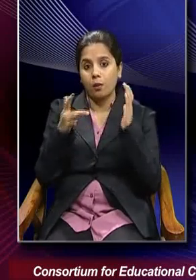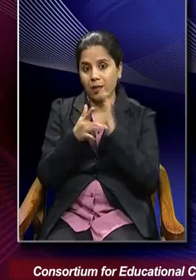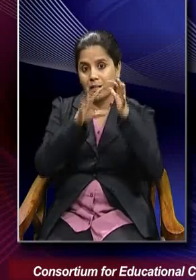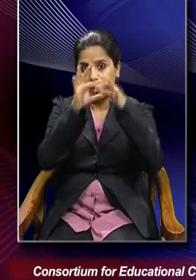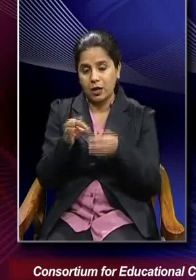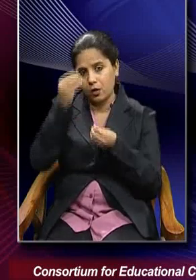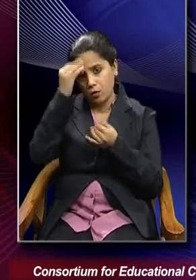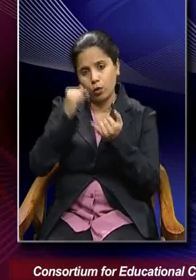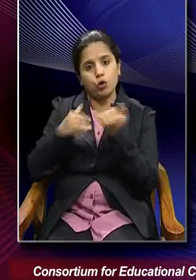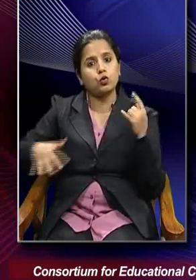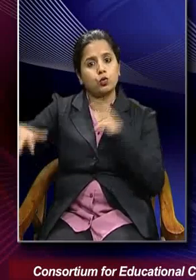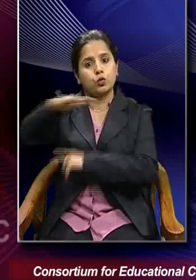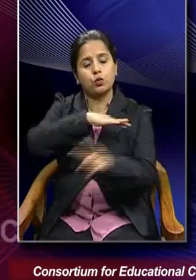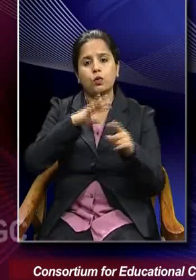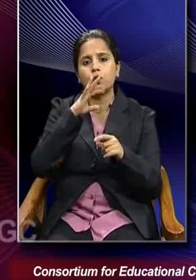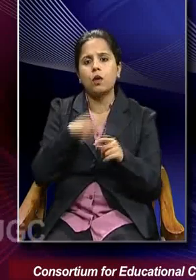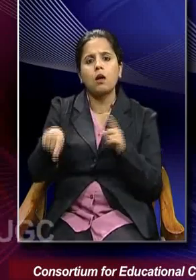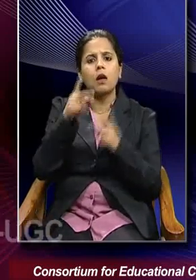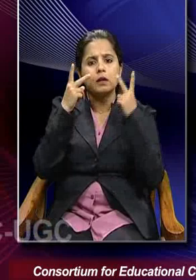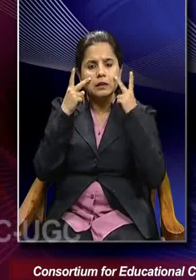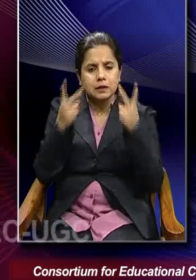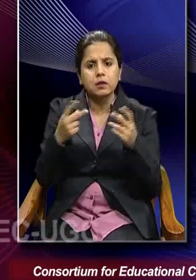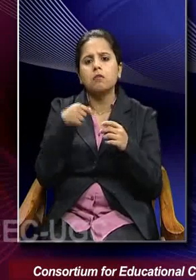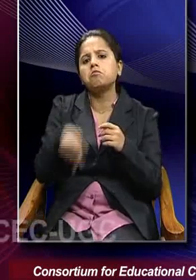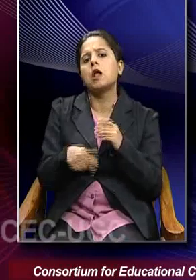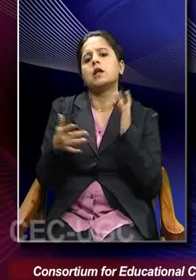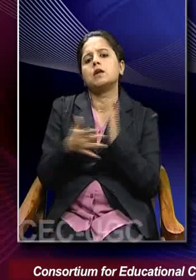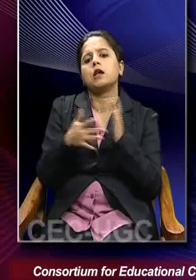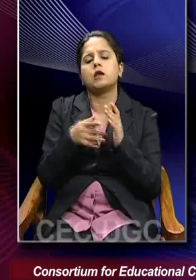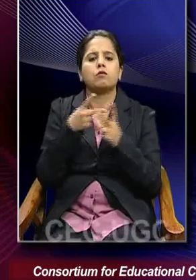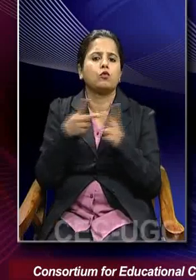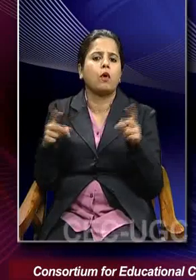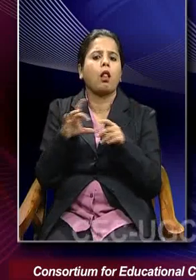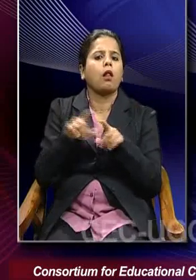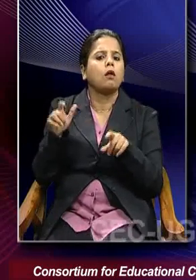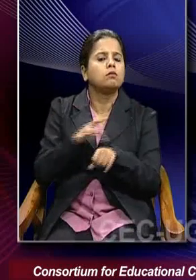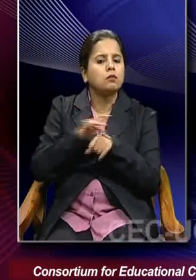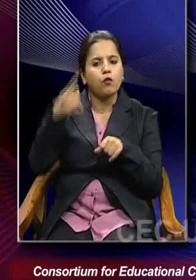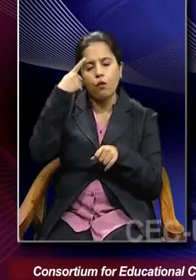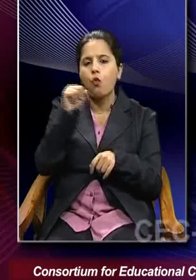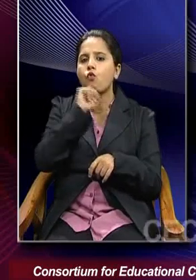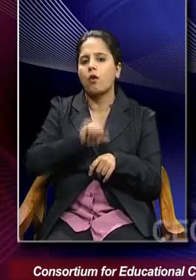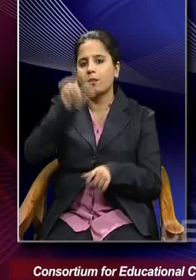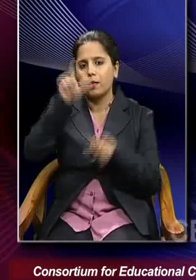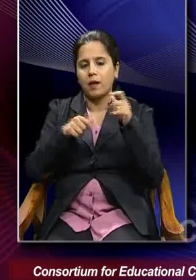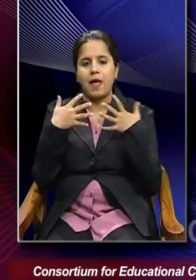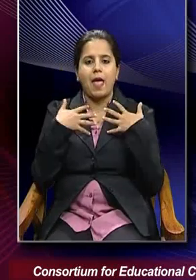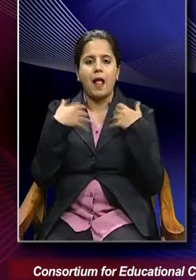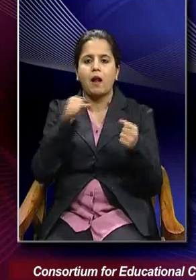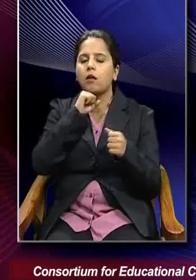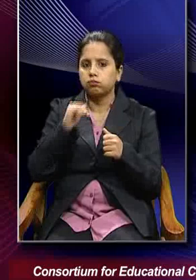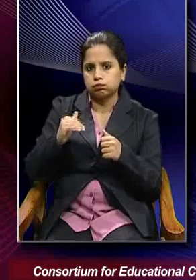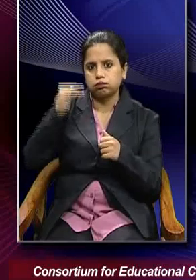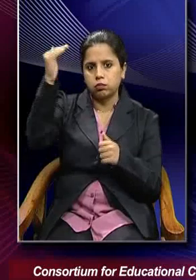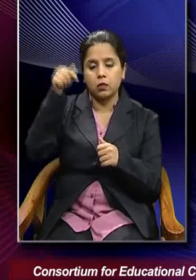Information Society Day is being observed with the theme of digital technologies for older persons and healthy aging.